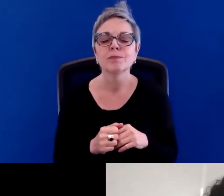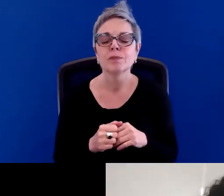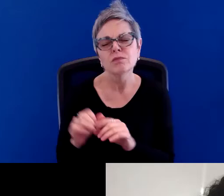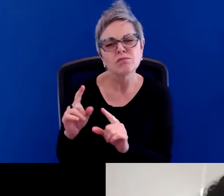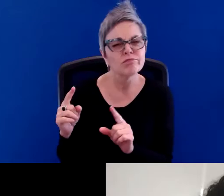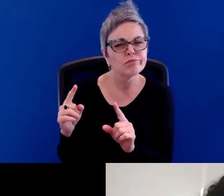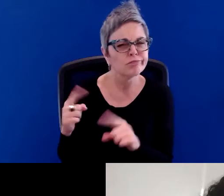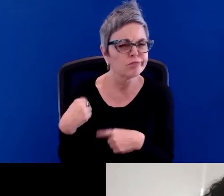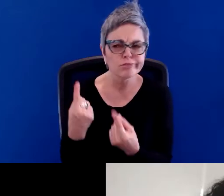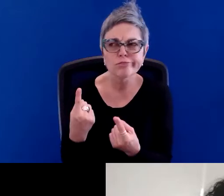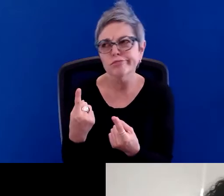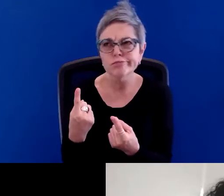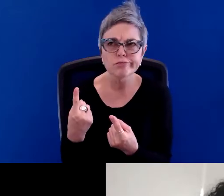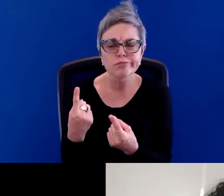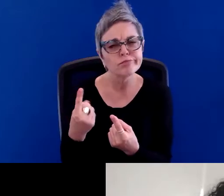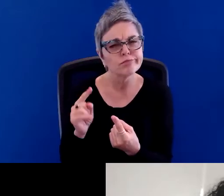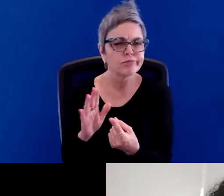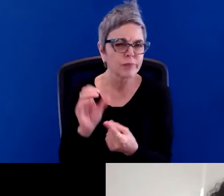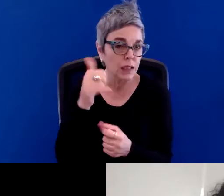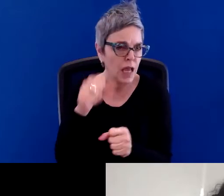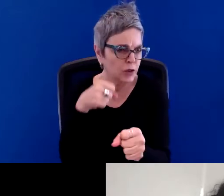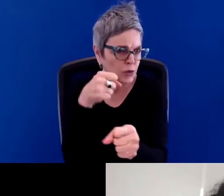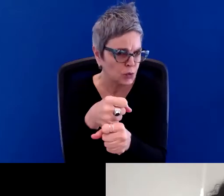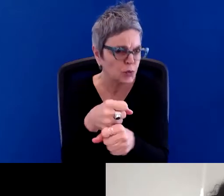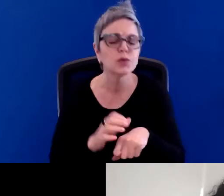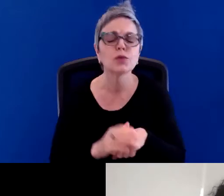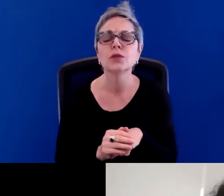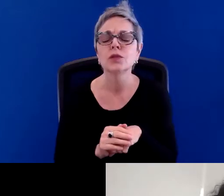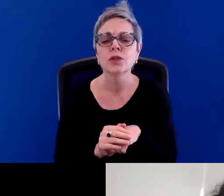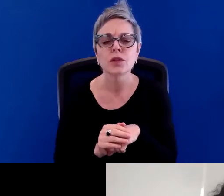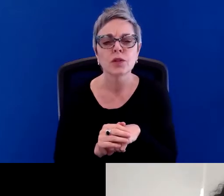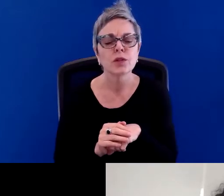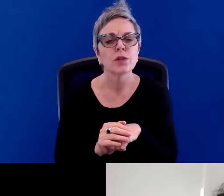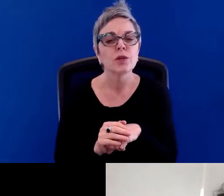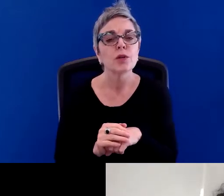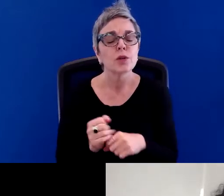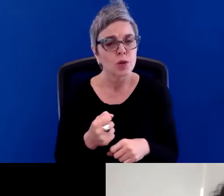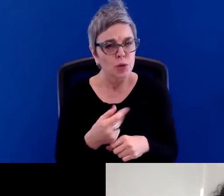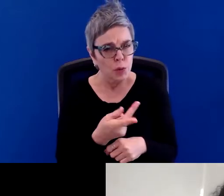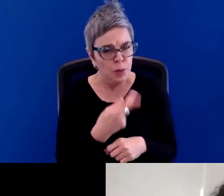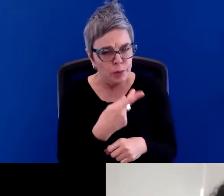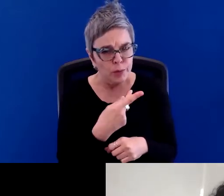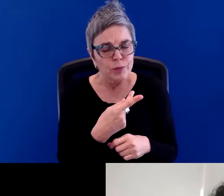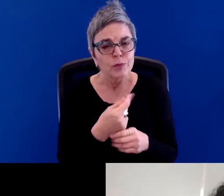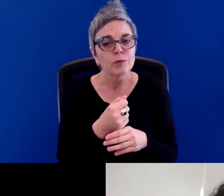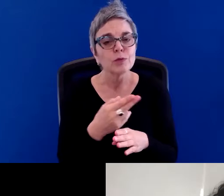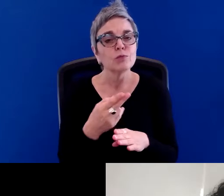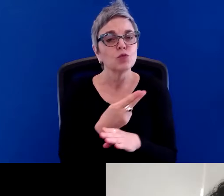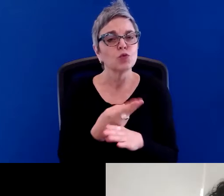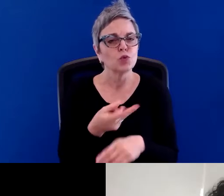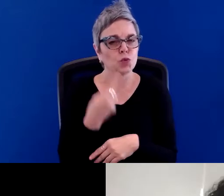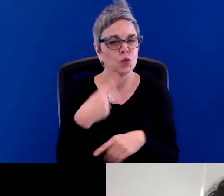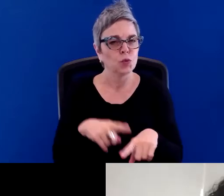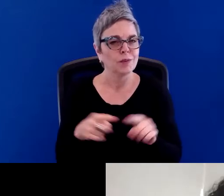I'd say about a decade for now, we've utilized intersectional and feminist approaches